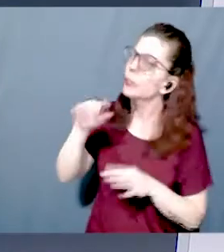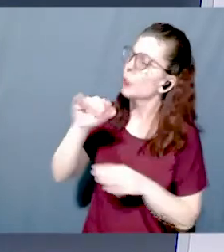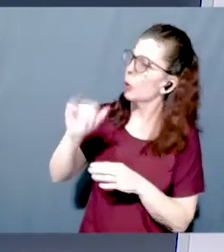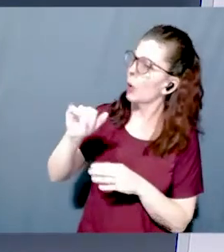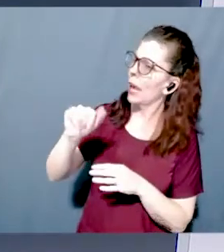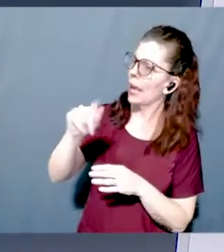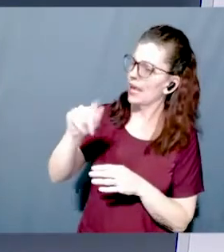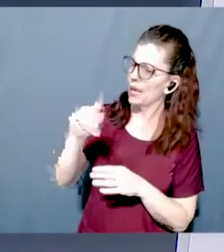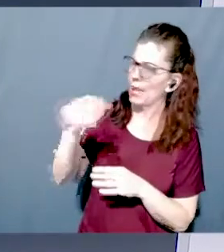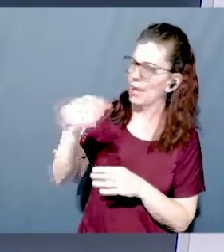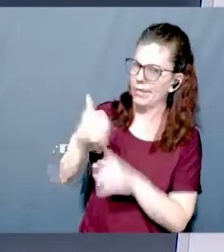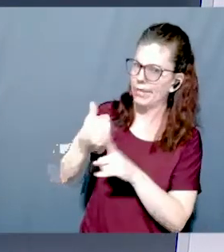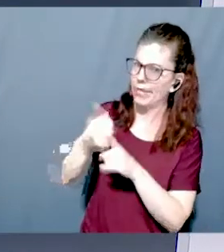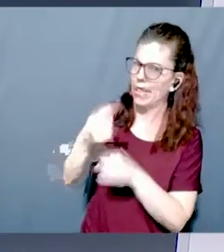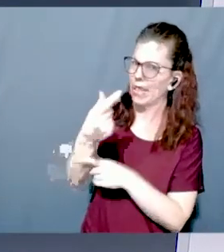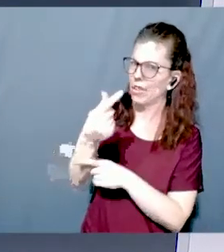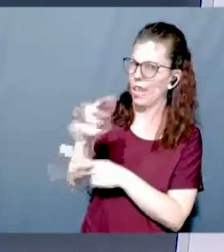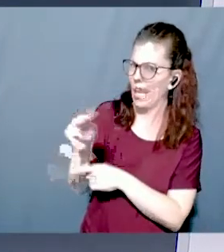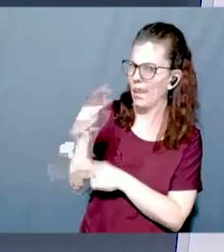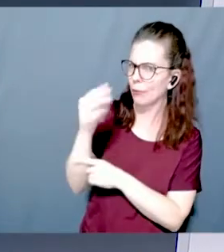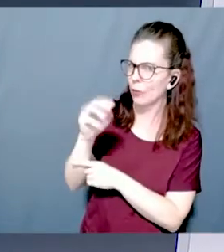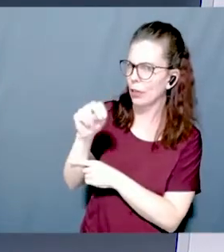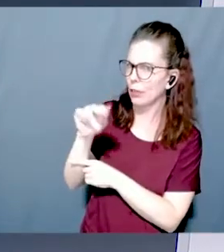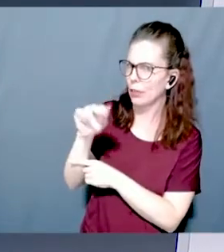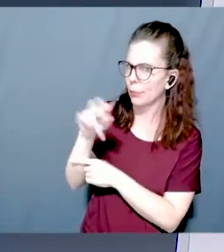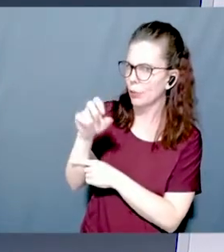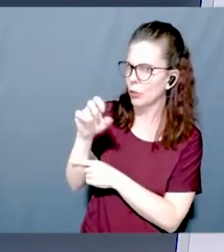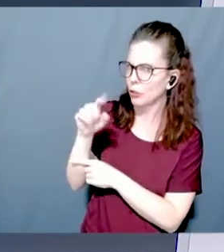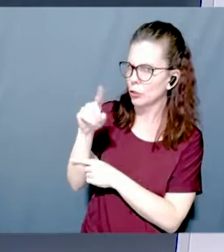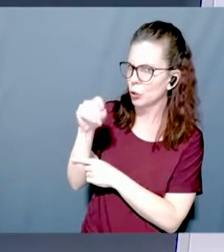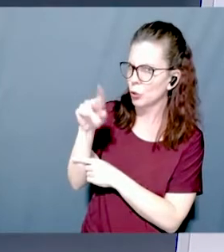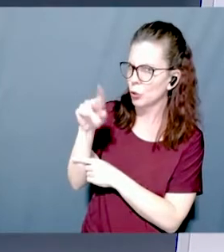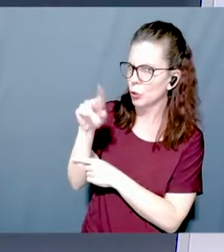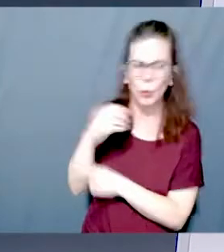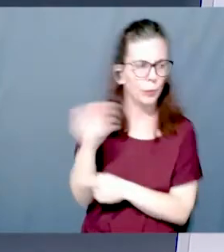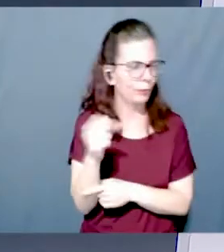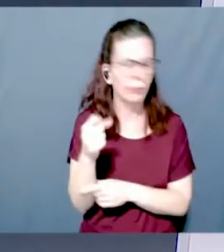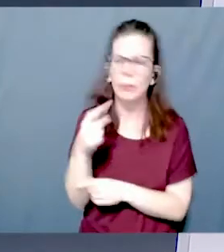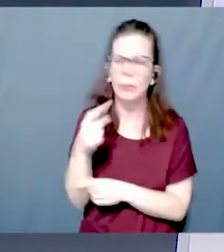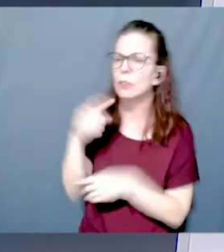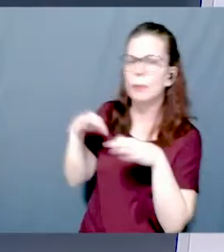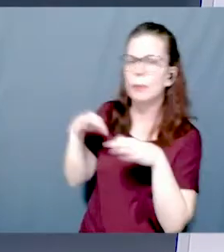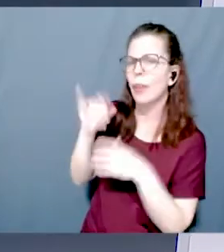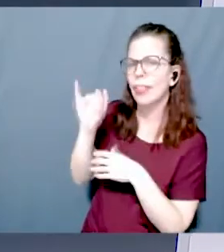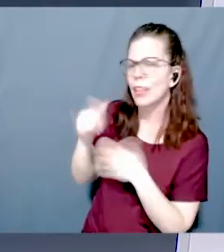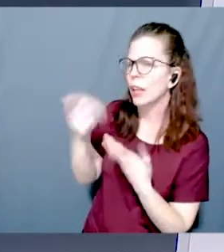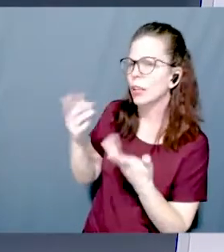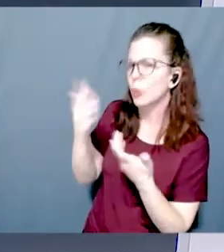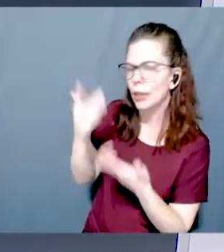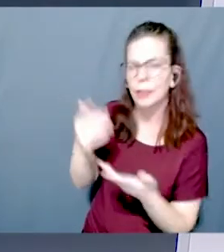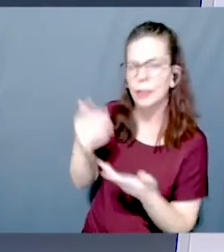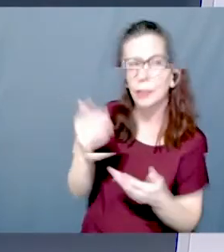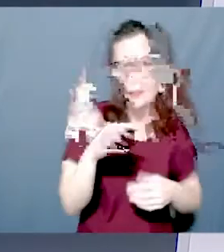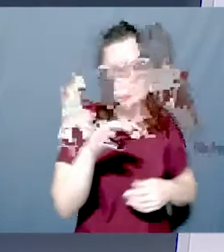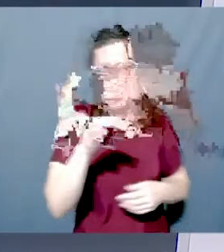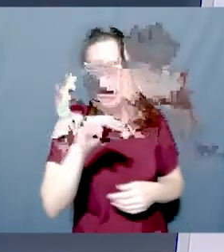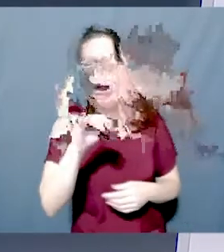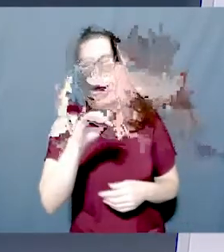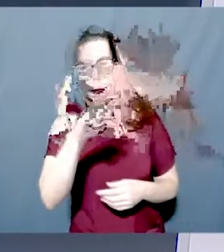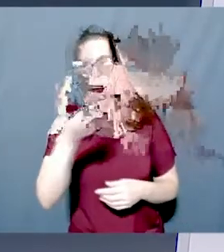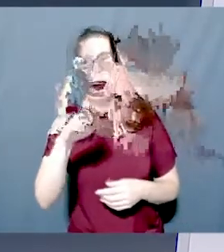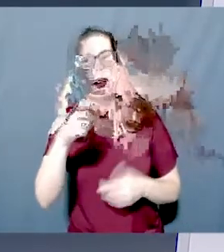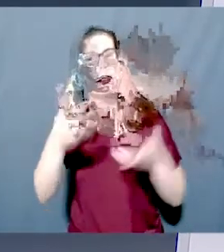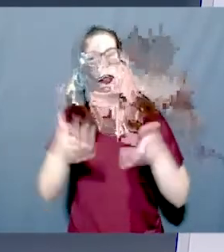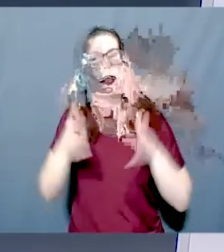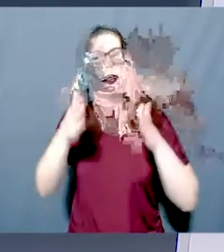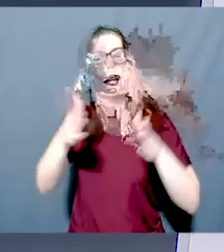GM for Nimble Studio. Yeah. Tell us a little bit about what it is and why did we build it for customers? Yeah, well, Nimble Studio empowers creative